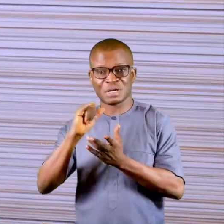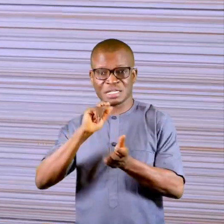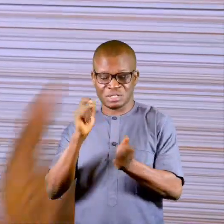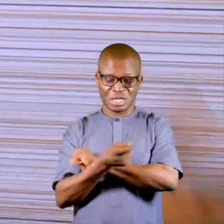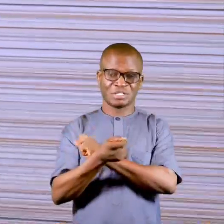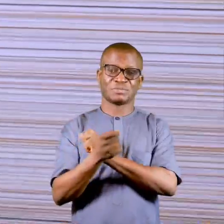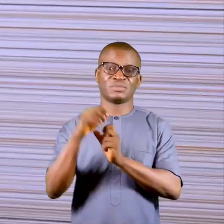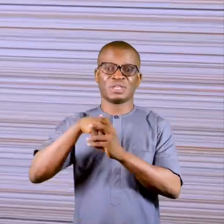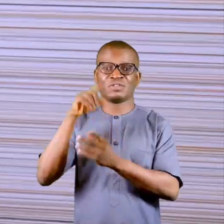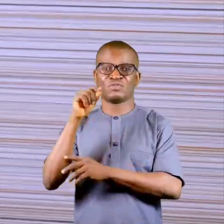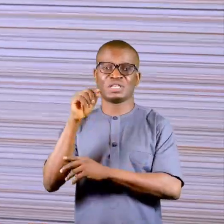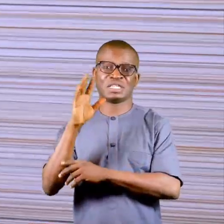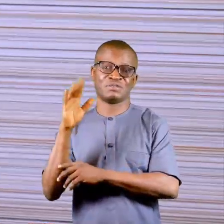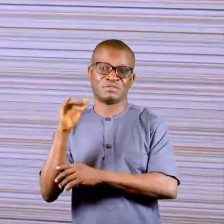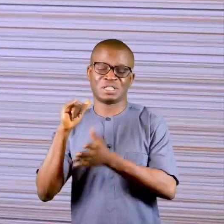as to give